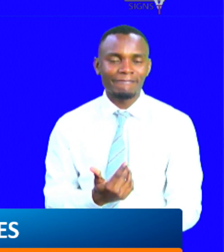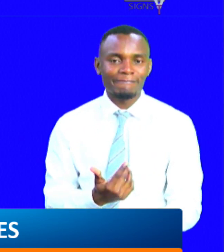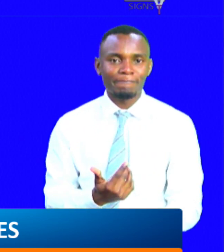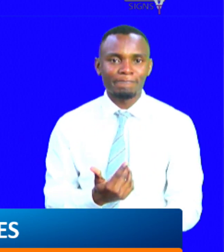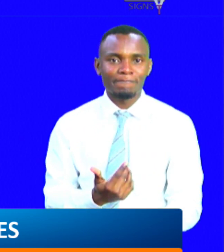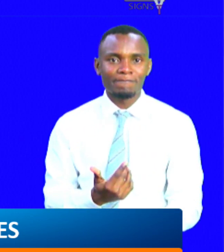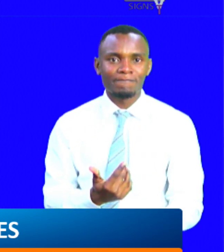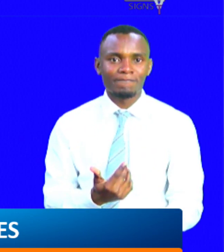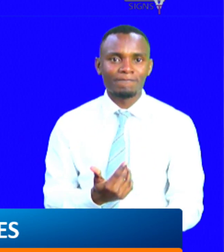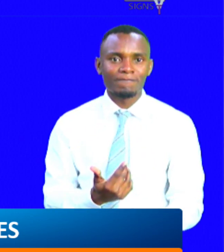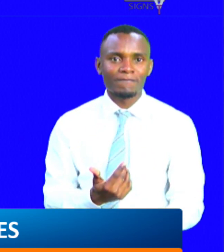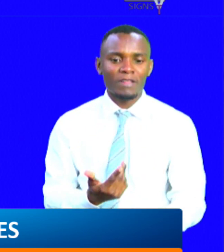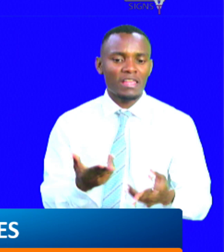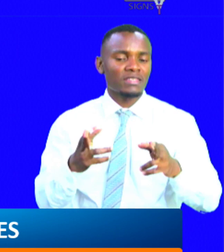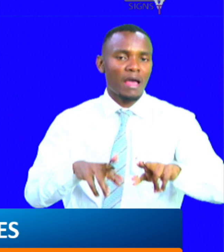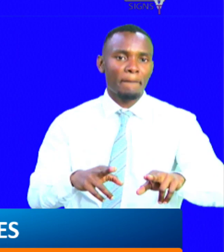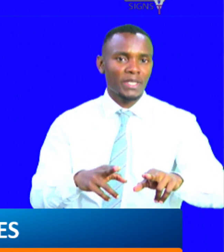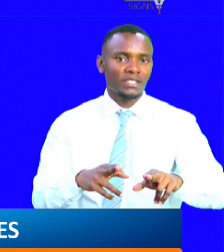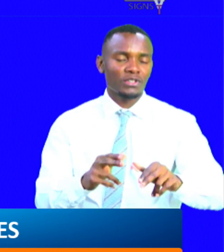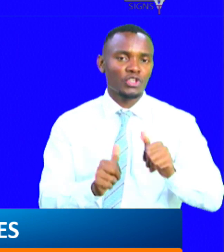that has happened to warrant